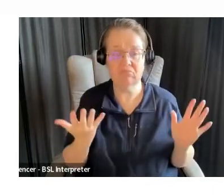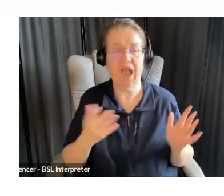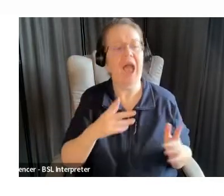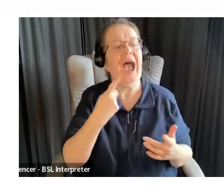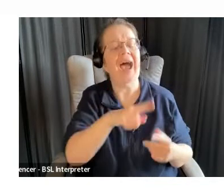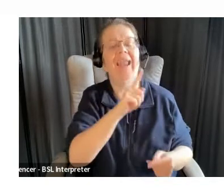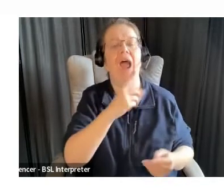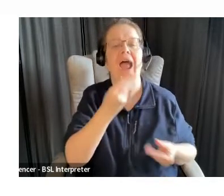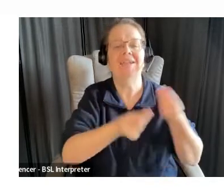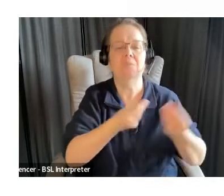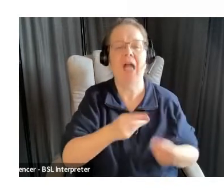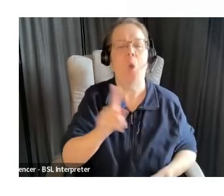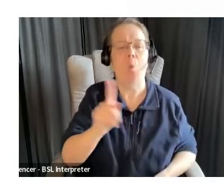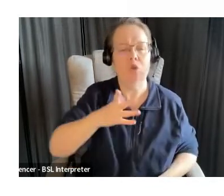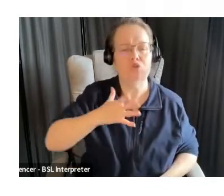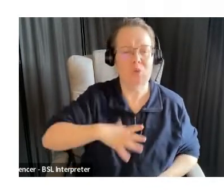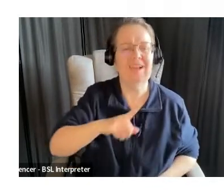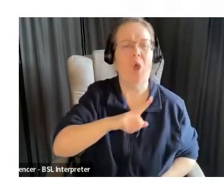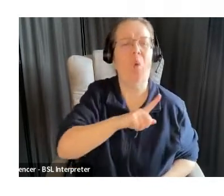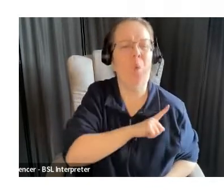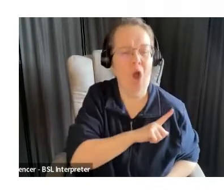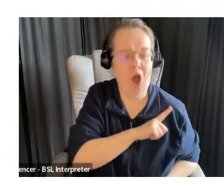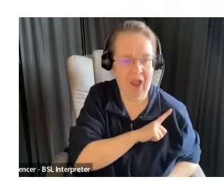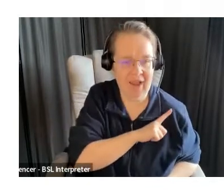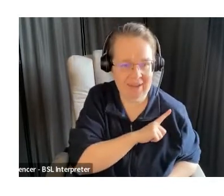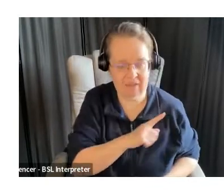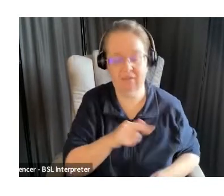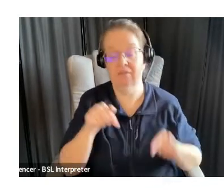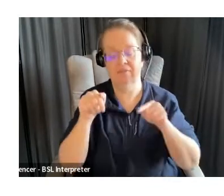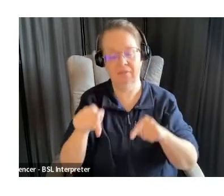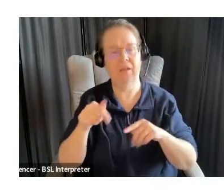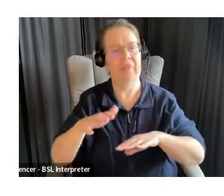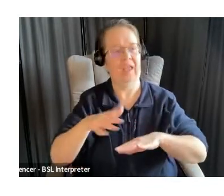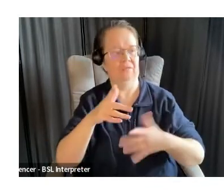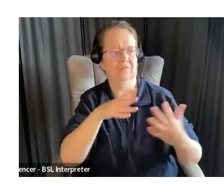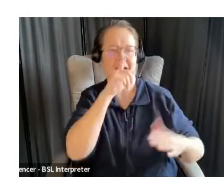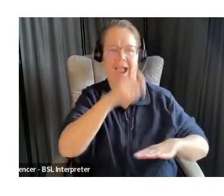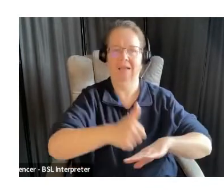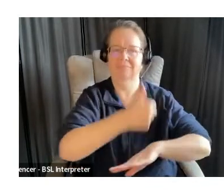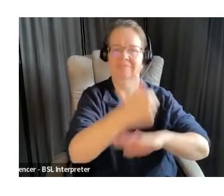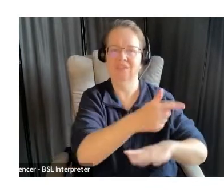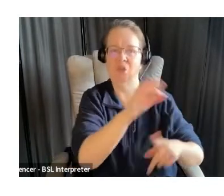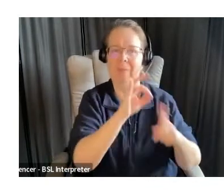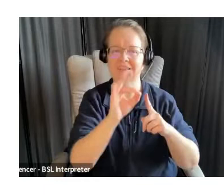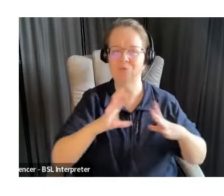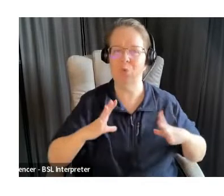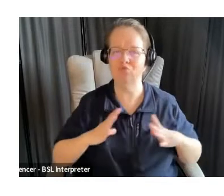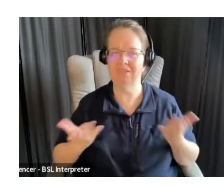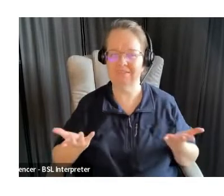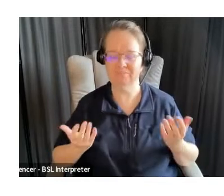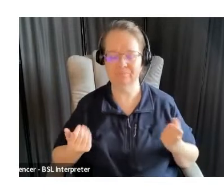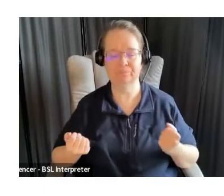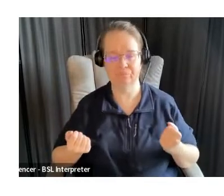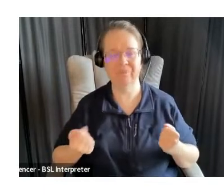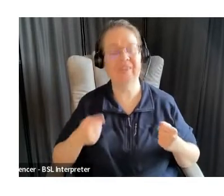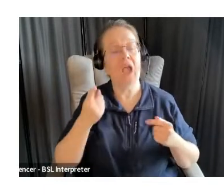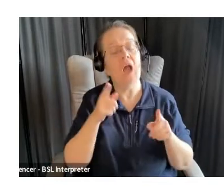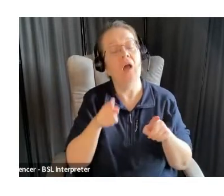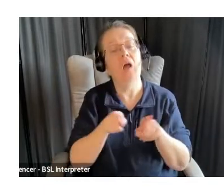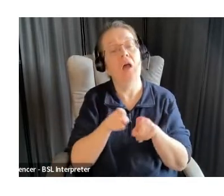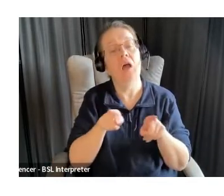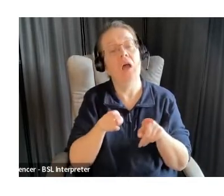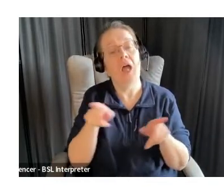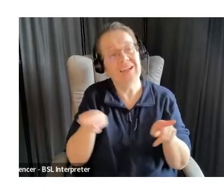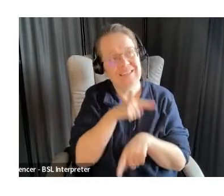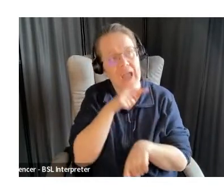back up and support getting the adjustment in the interview. It's also a great opportunity to share with